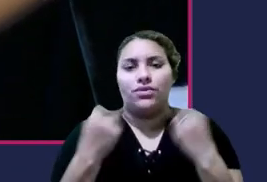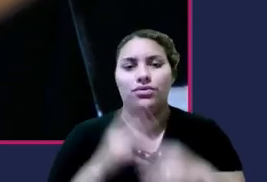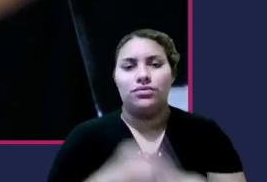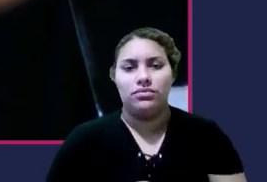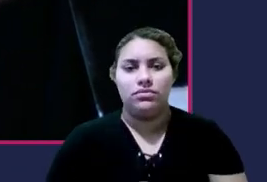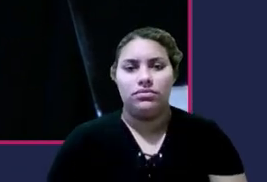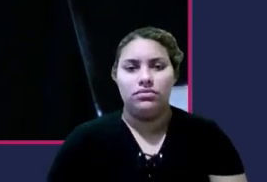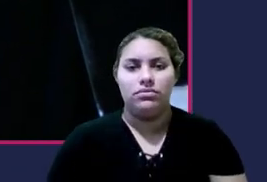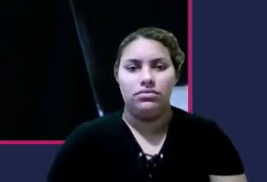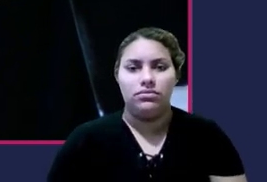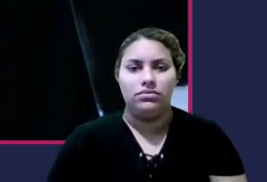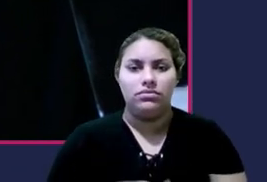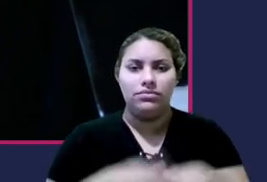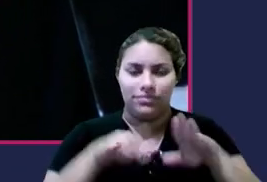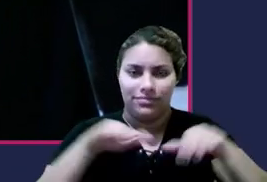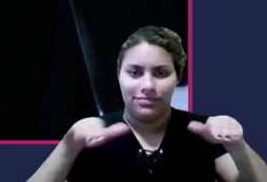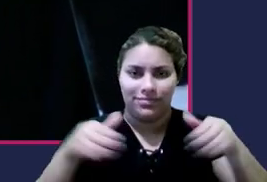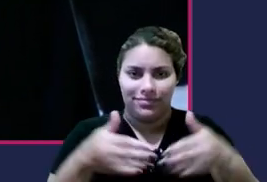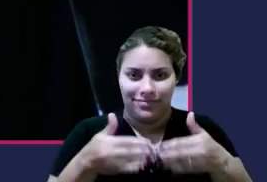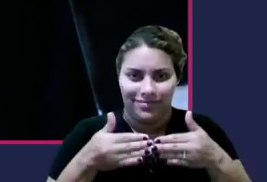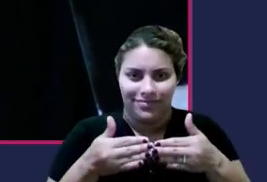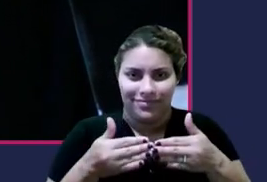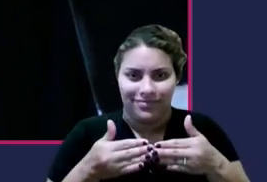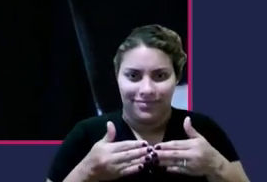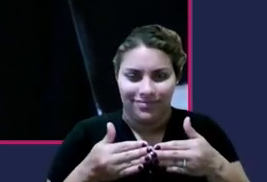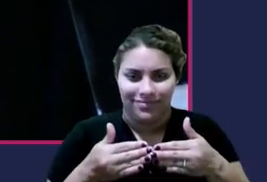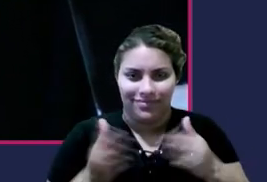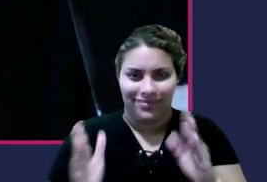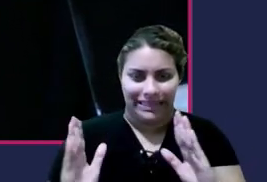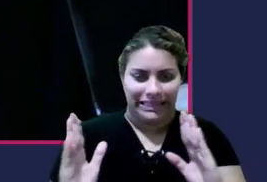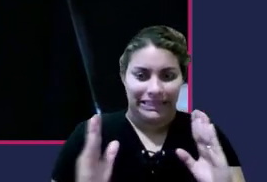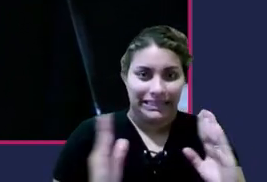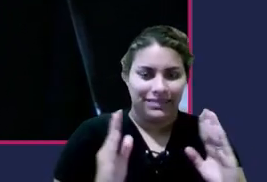events. Guys,